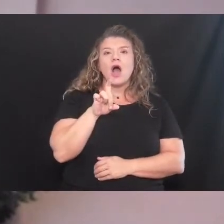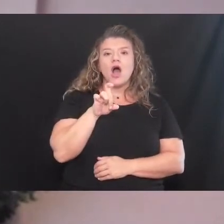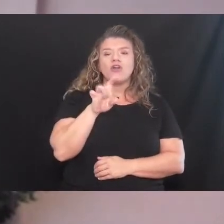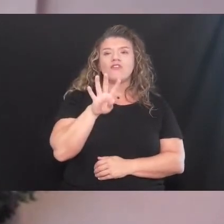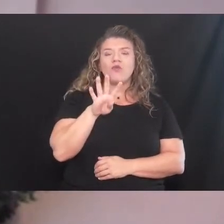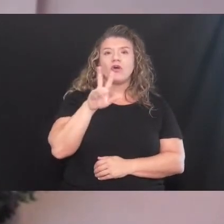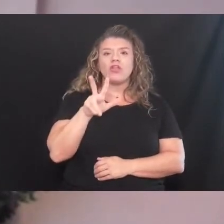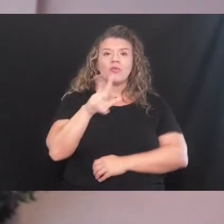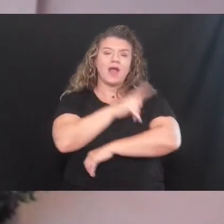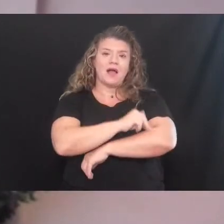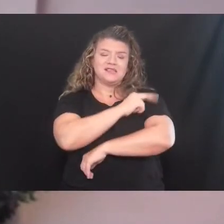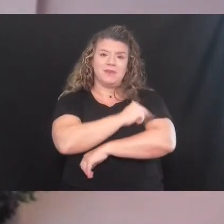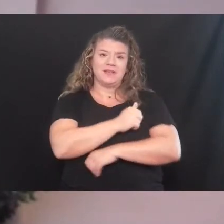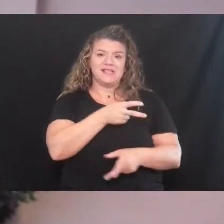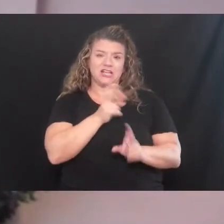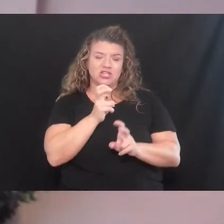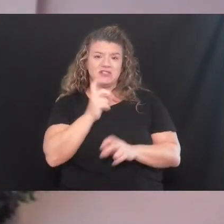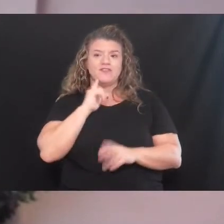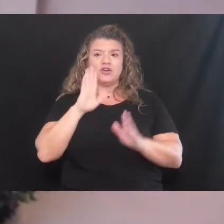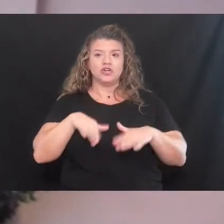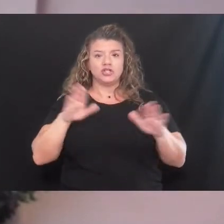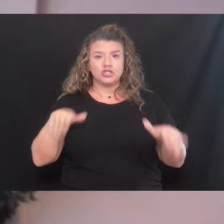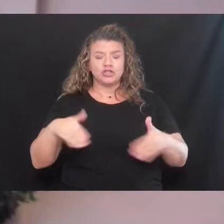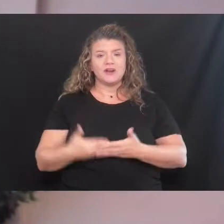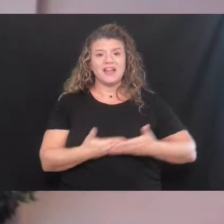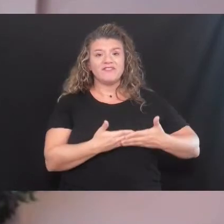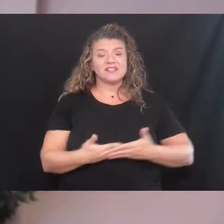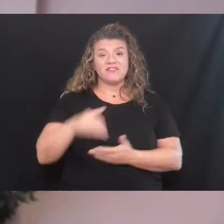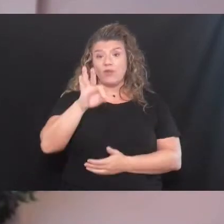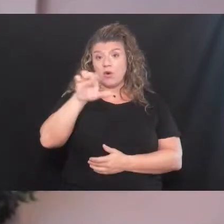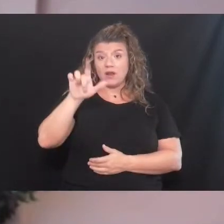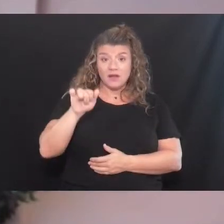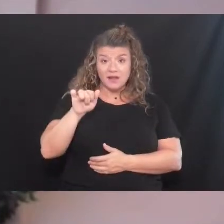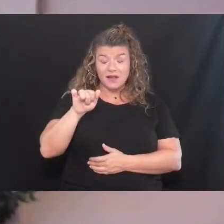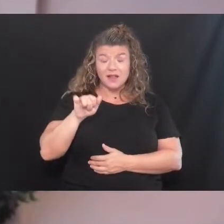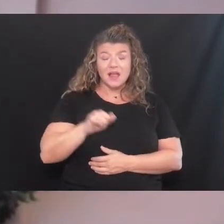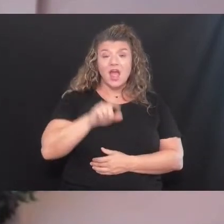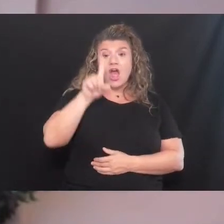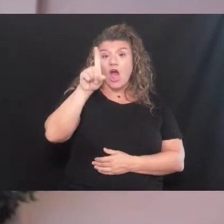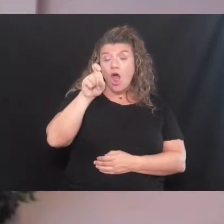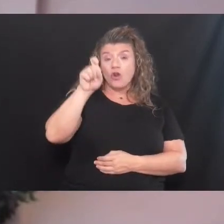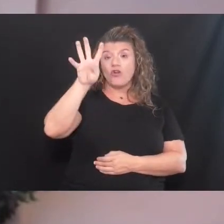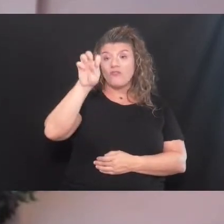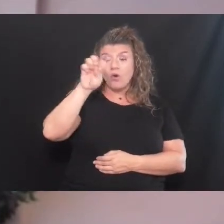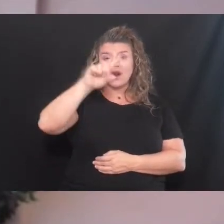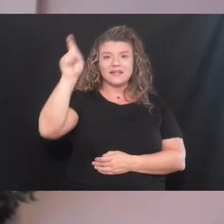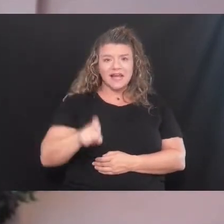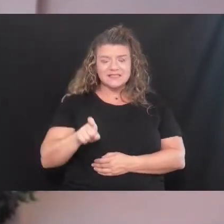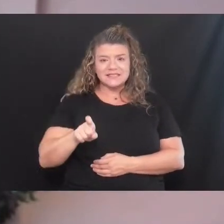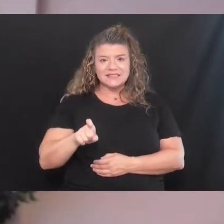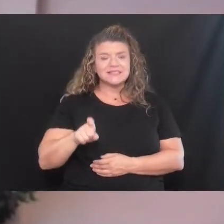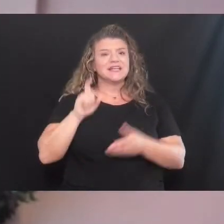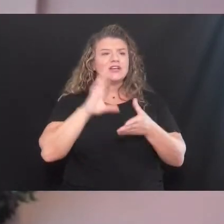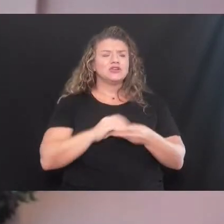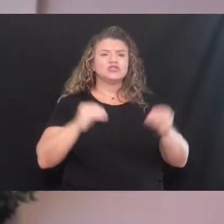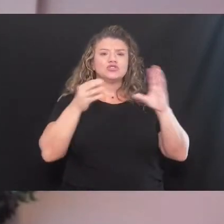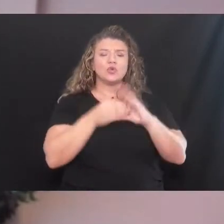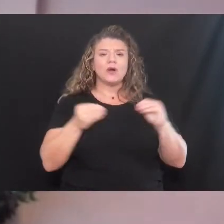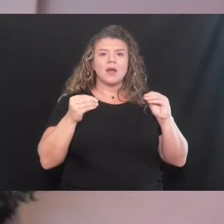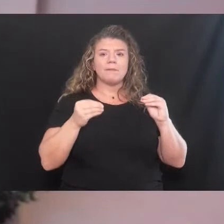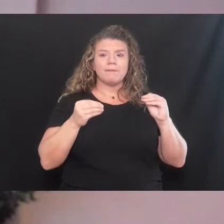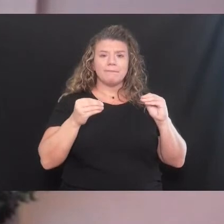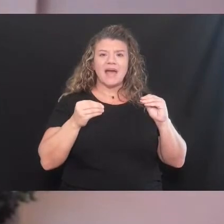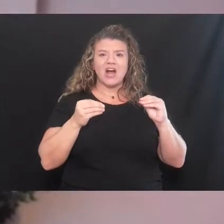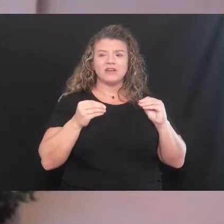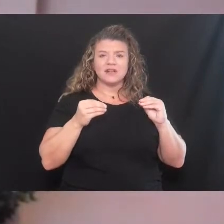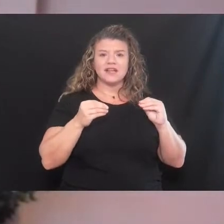143 hospitalizations for children and infants in Florida, 140 in Texas, a story about one